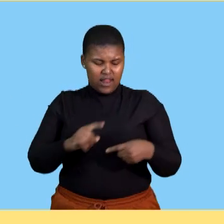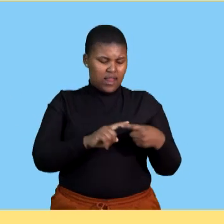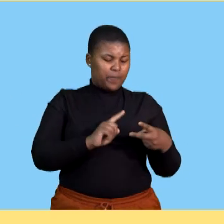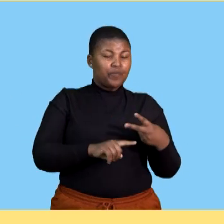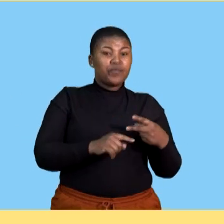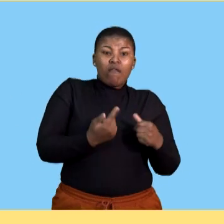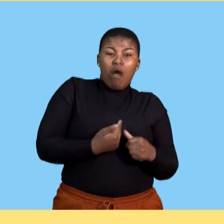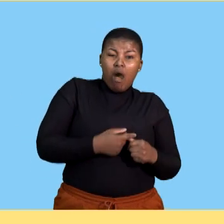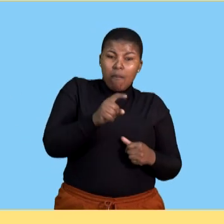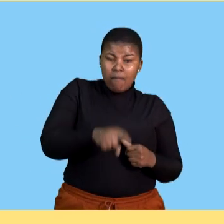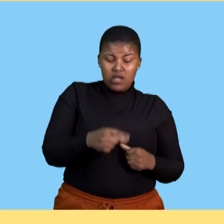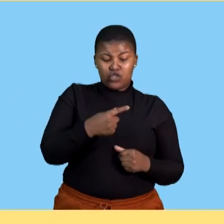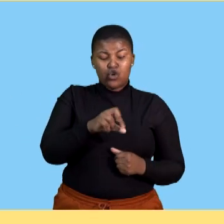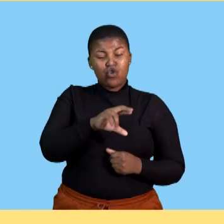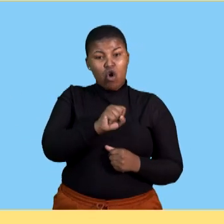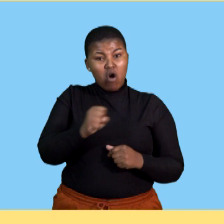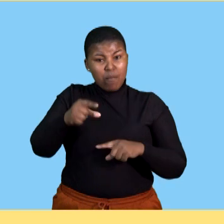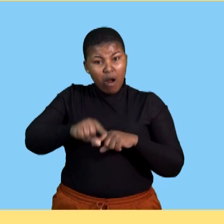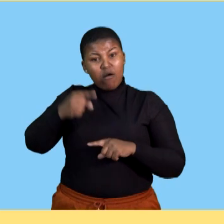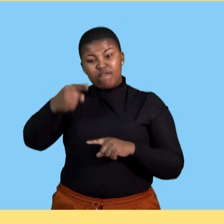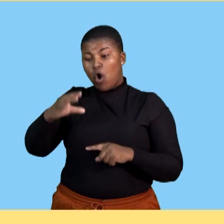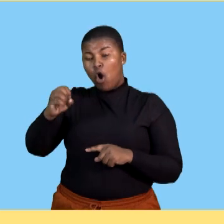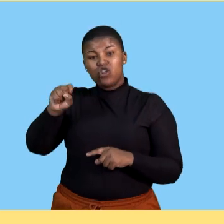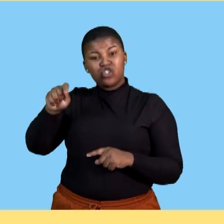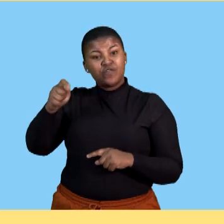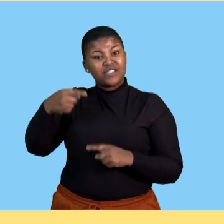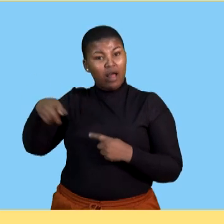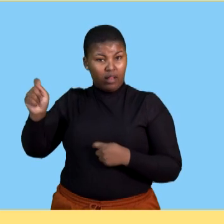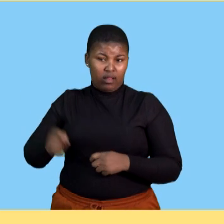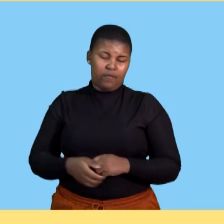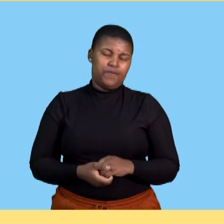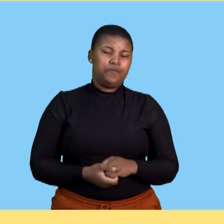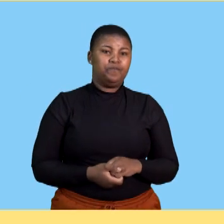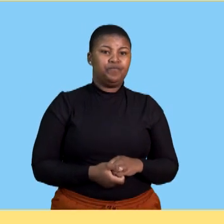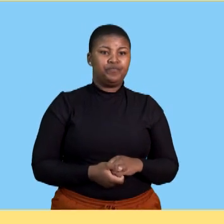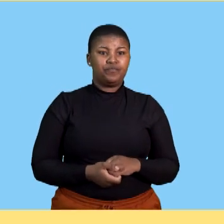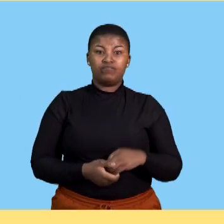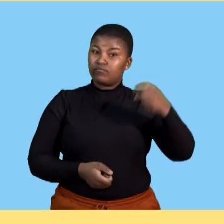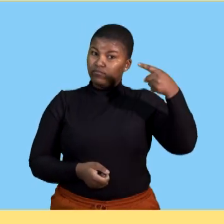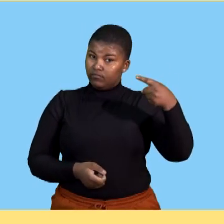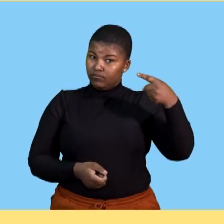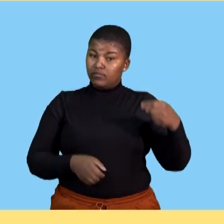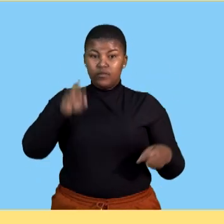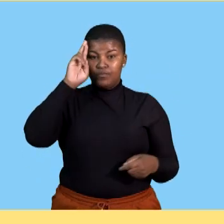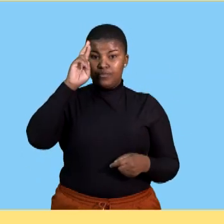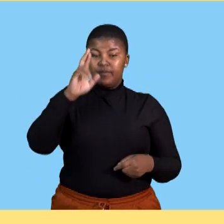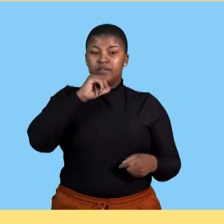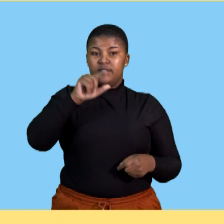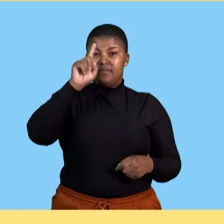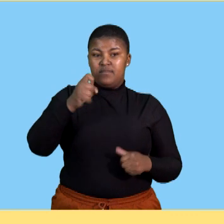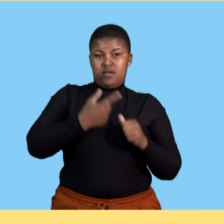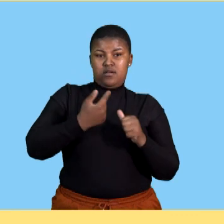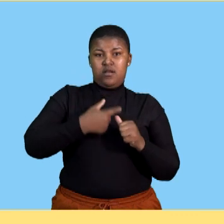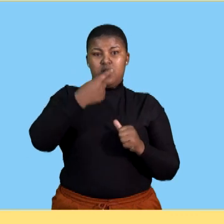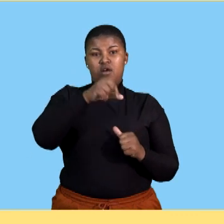of sales, as well as the net profit on sales. Let us begin. The first one, we have to calculate the